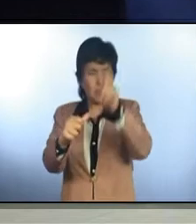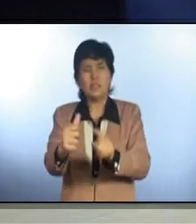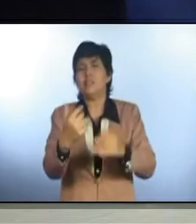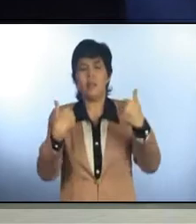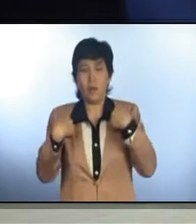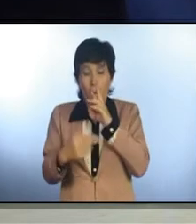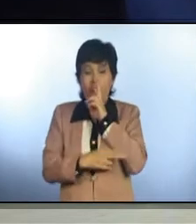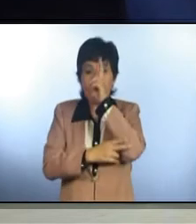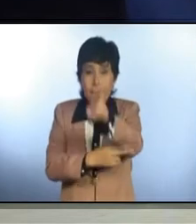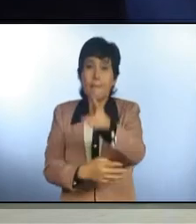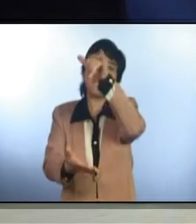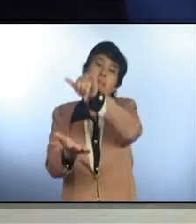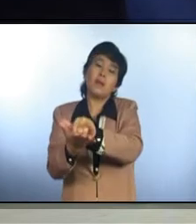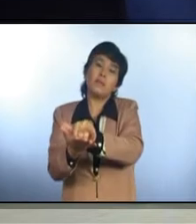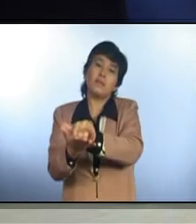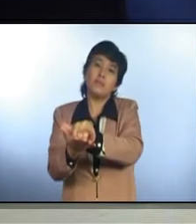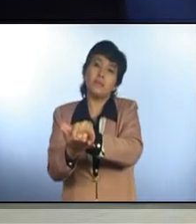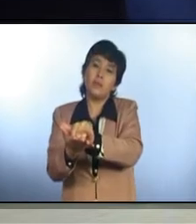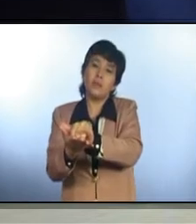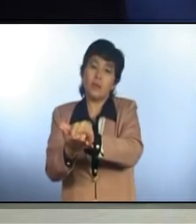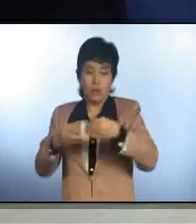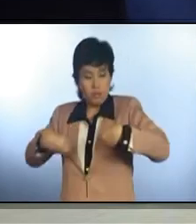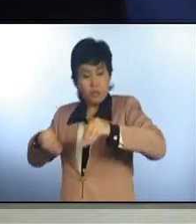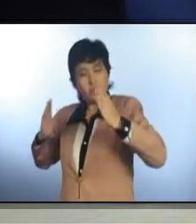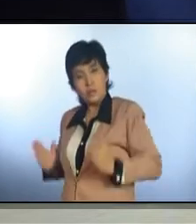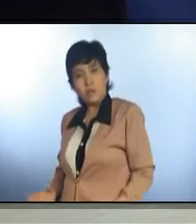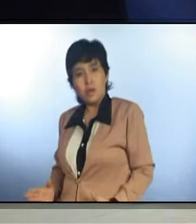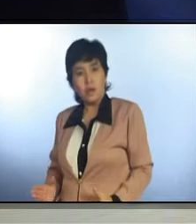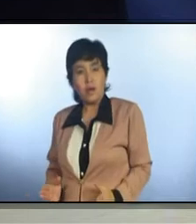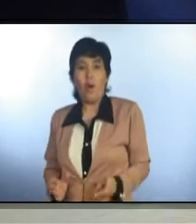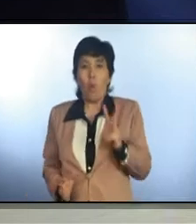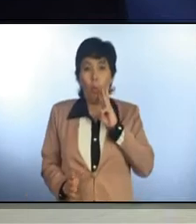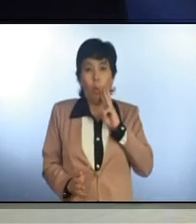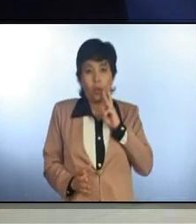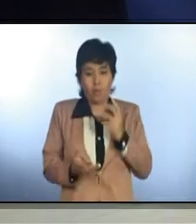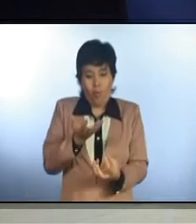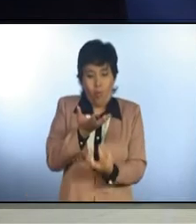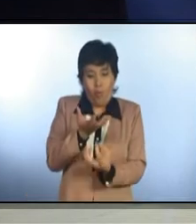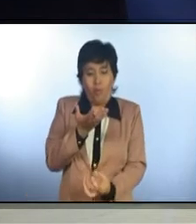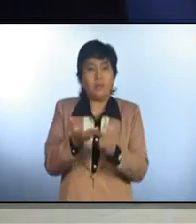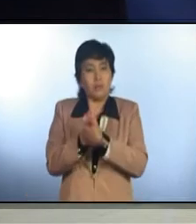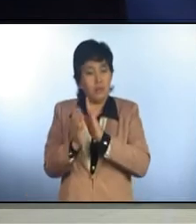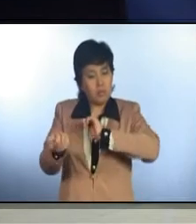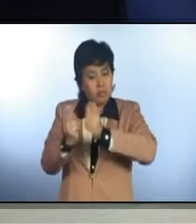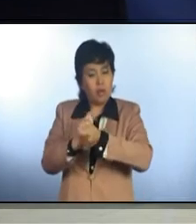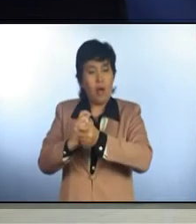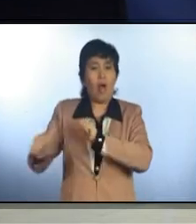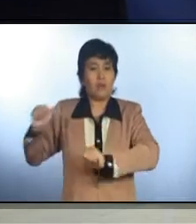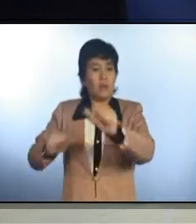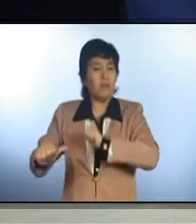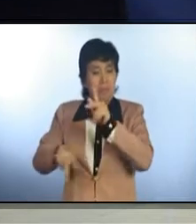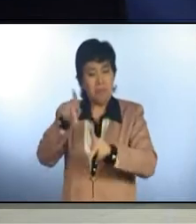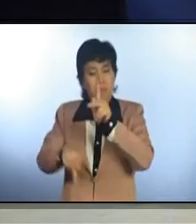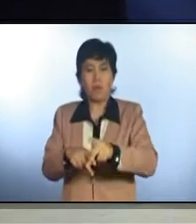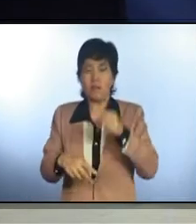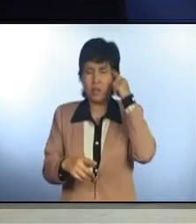to realize, let's say you're a seller of a water filter. So you need to change the attitude of